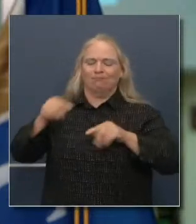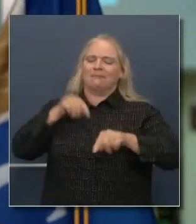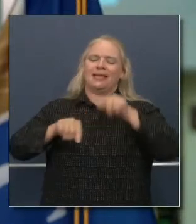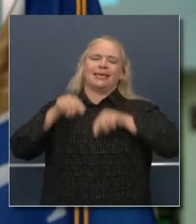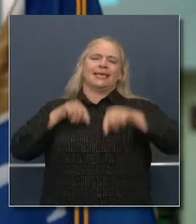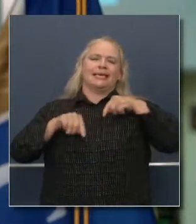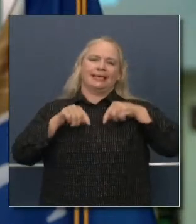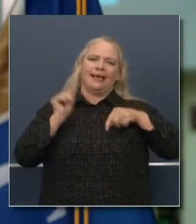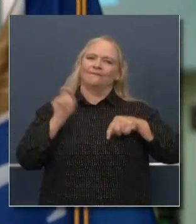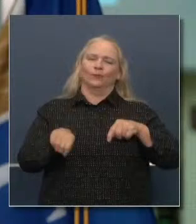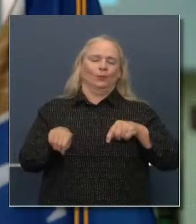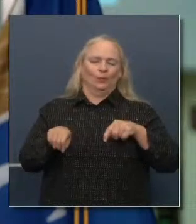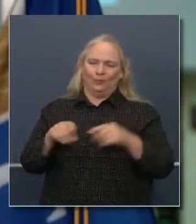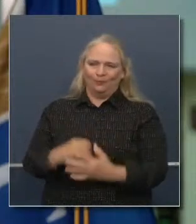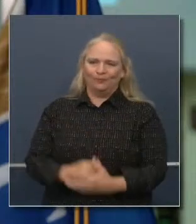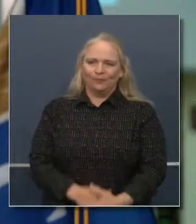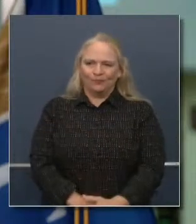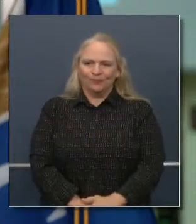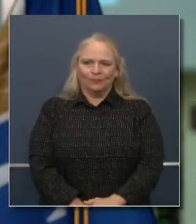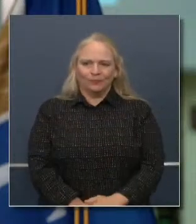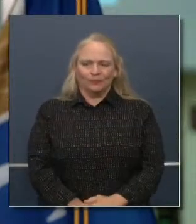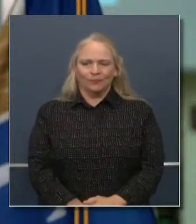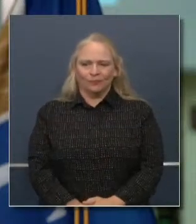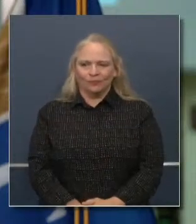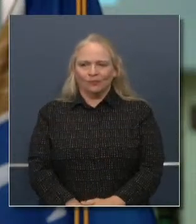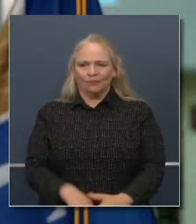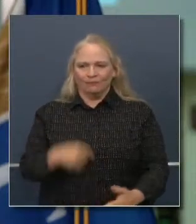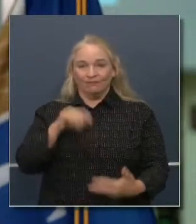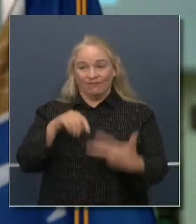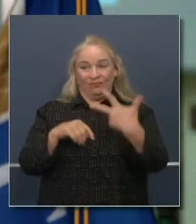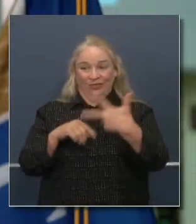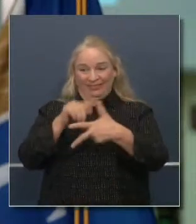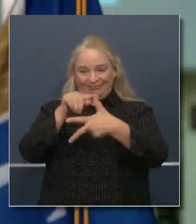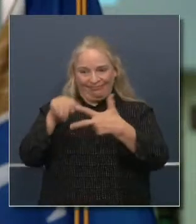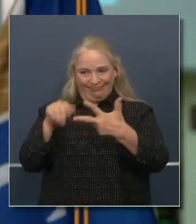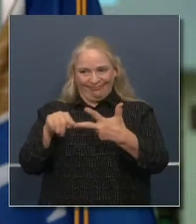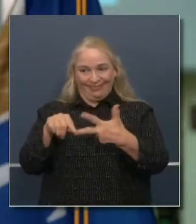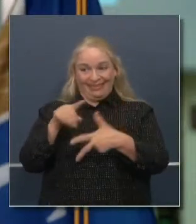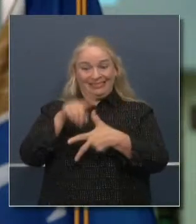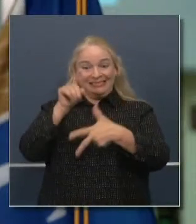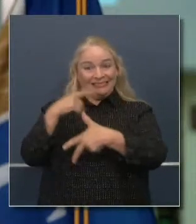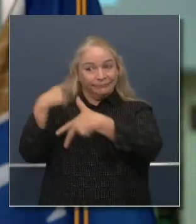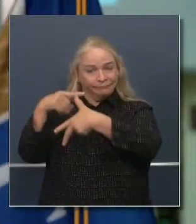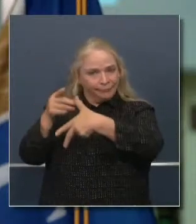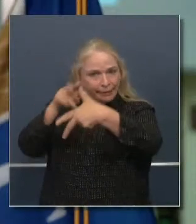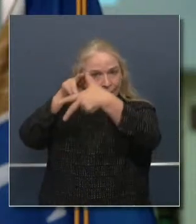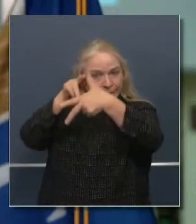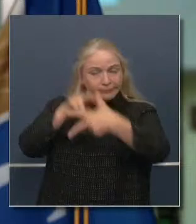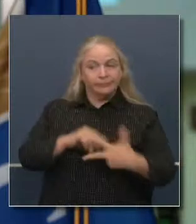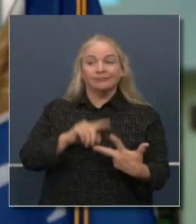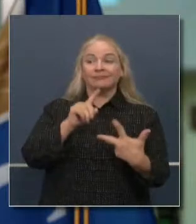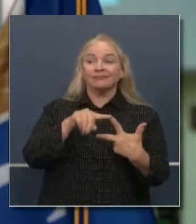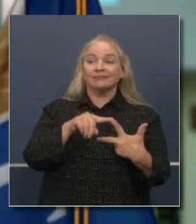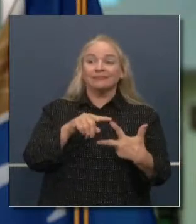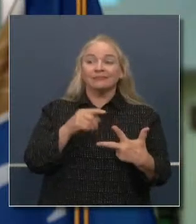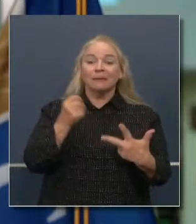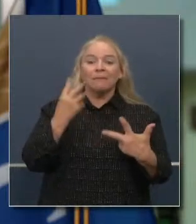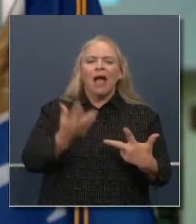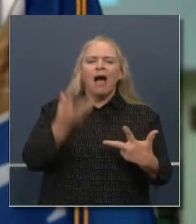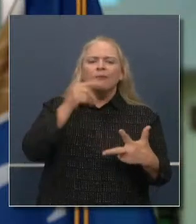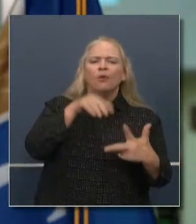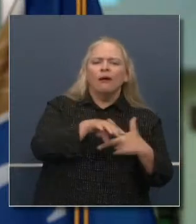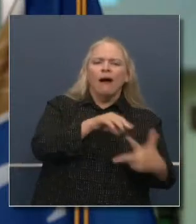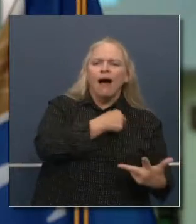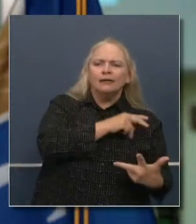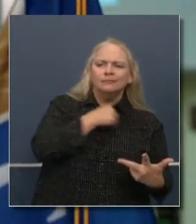increase in hospitalizations and ICUs, based upon the predicate, this foundation that we laid on utilizing